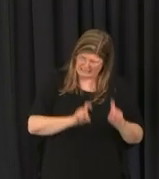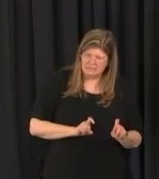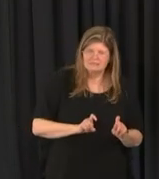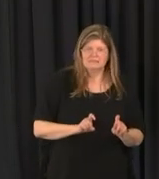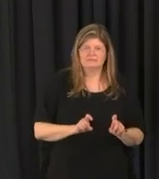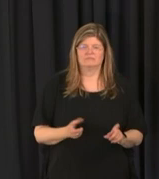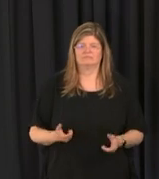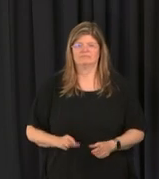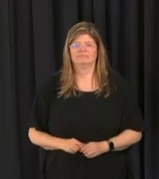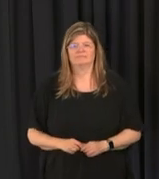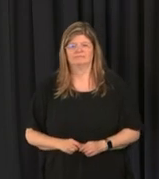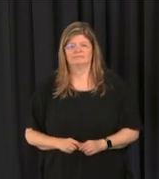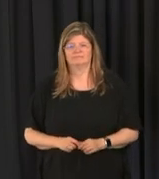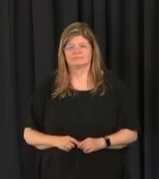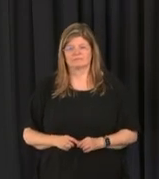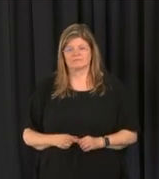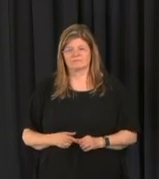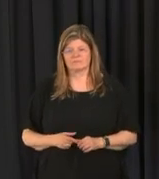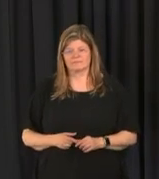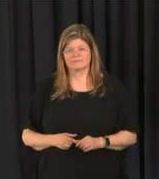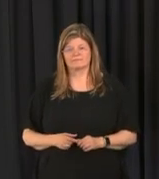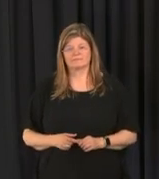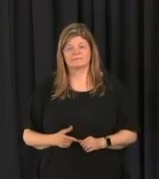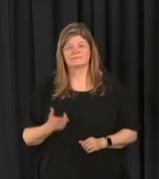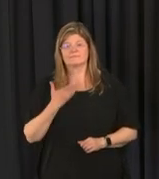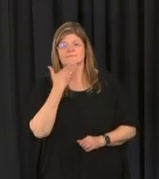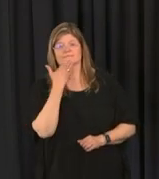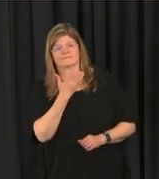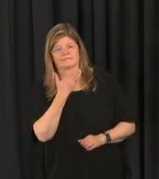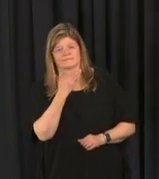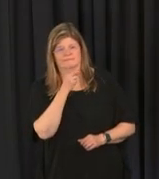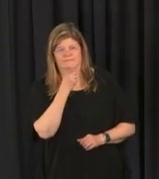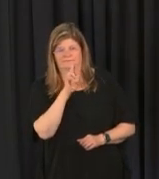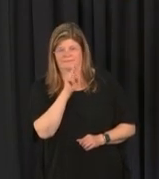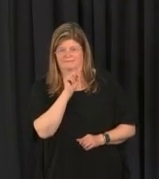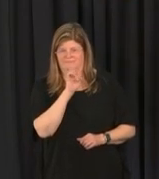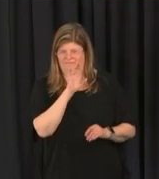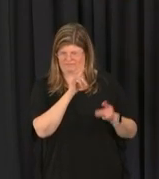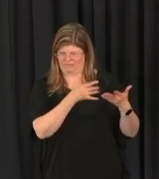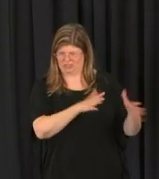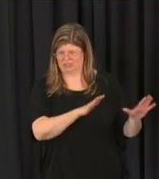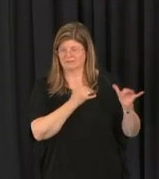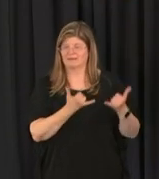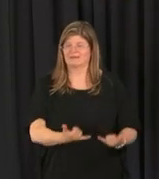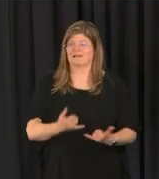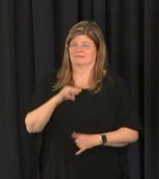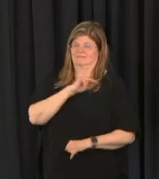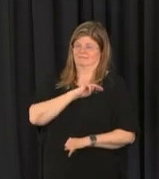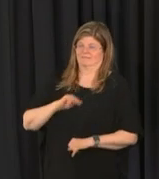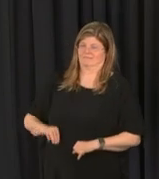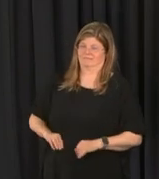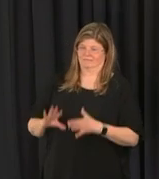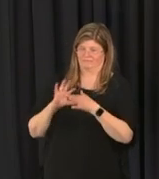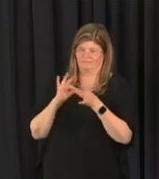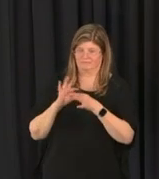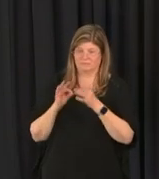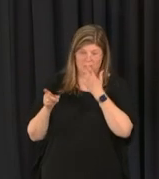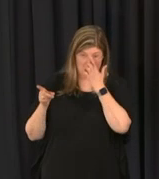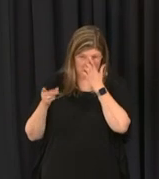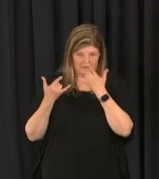Next. Thank you. Thank you, Dr. Nesbitt. And let us just turn to some